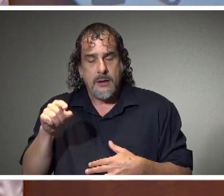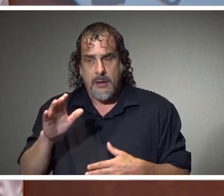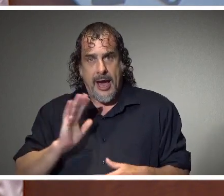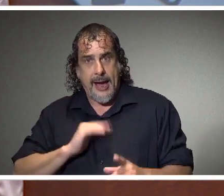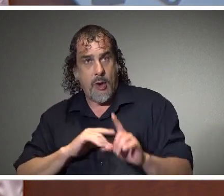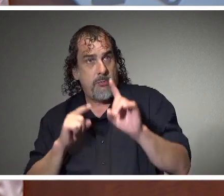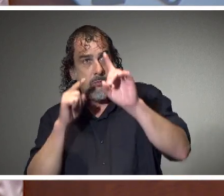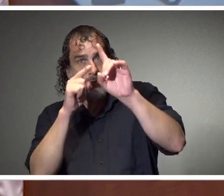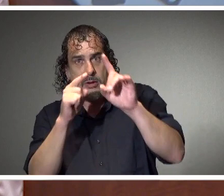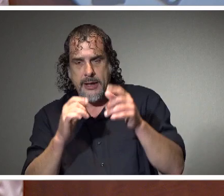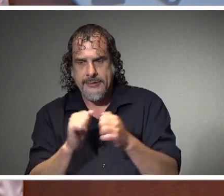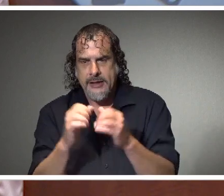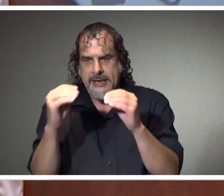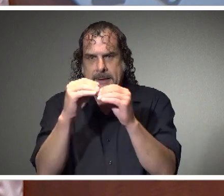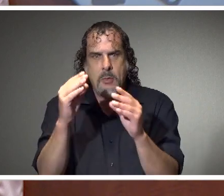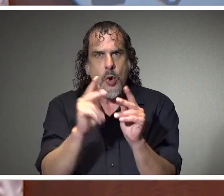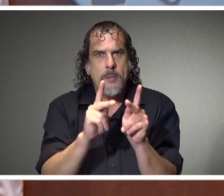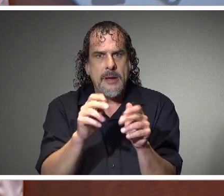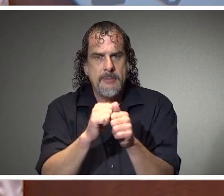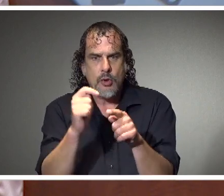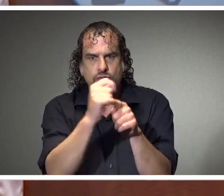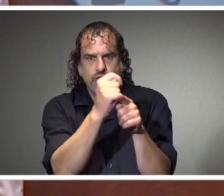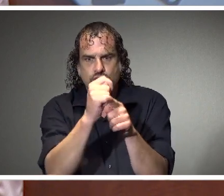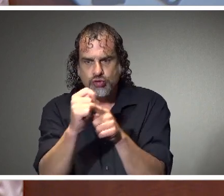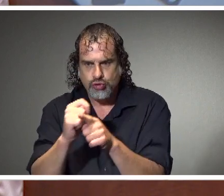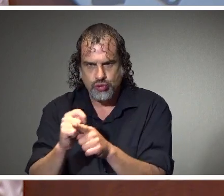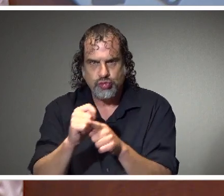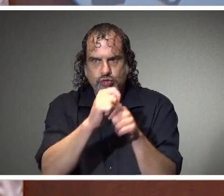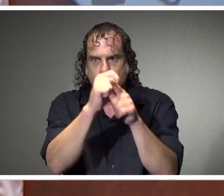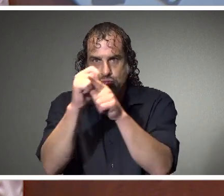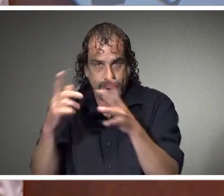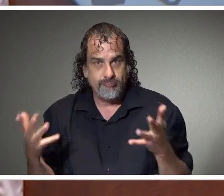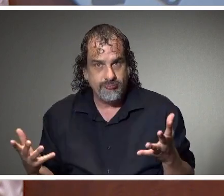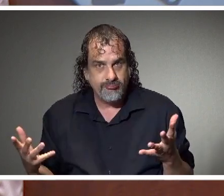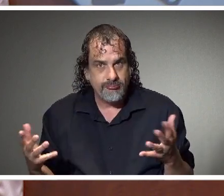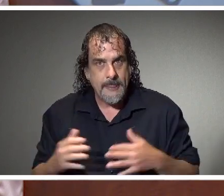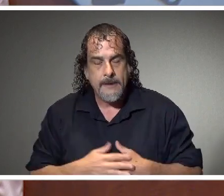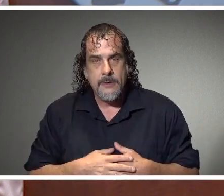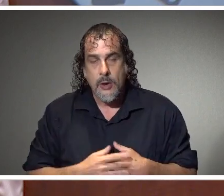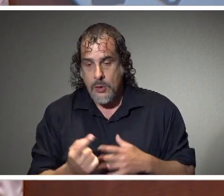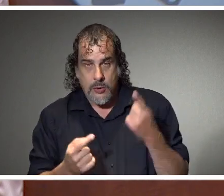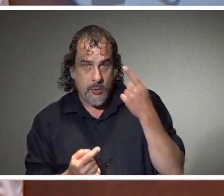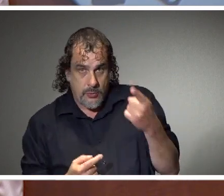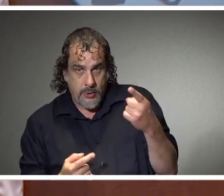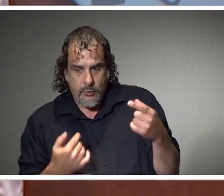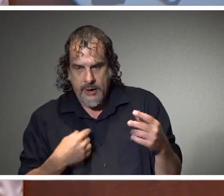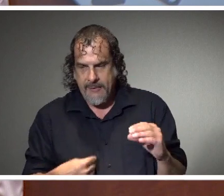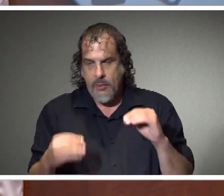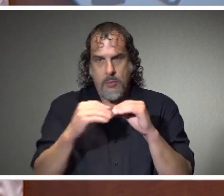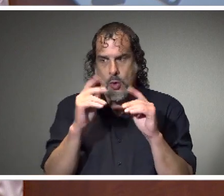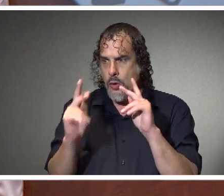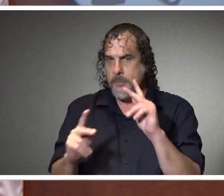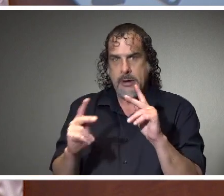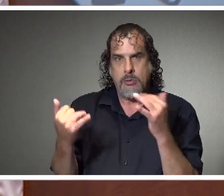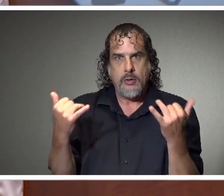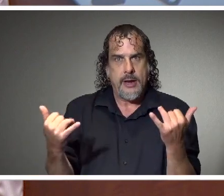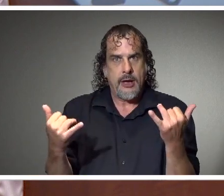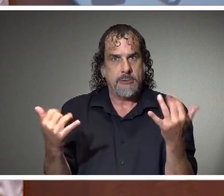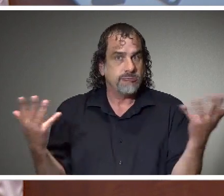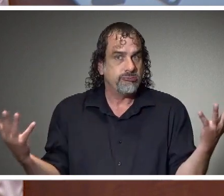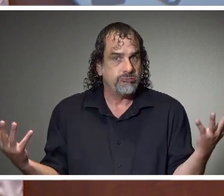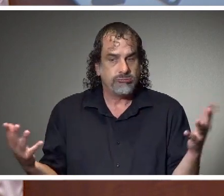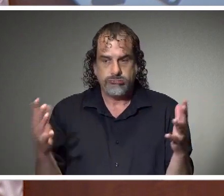as the governor said, to get more people trained into the right areas. So one, we have more individuals across Mississippi who